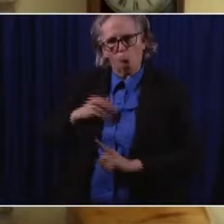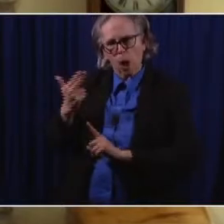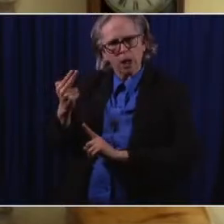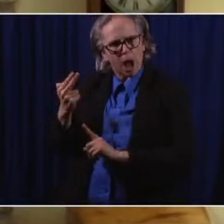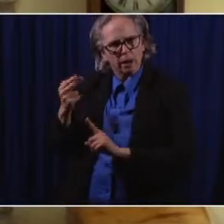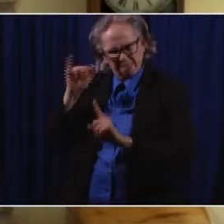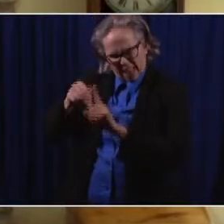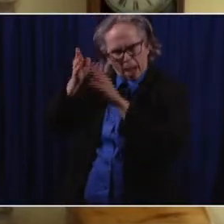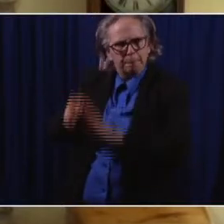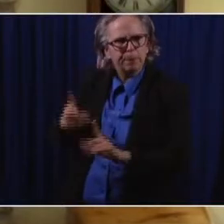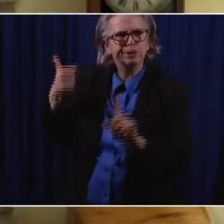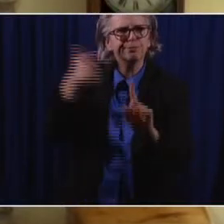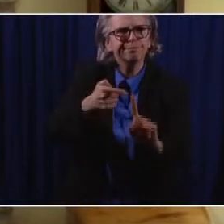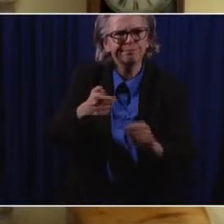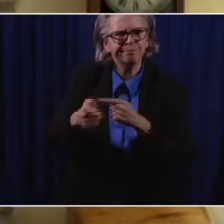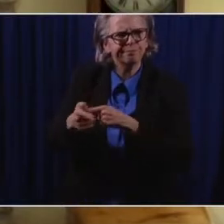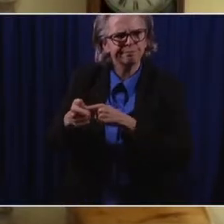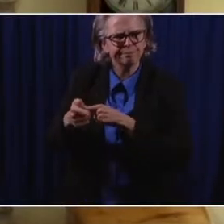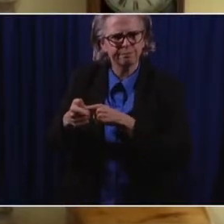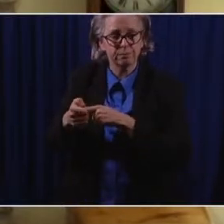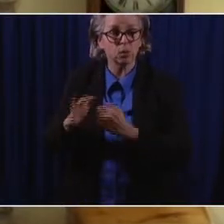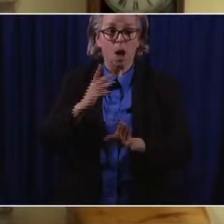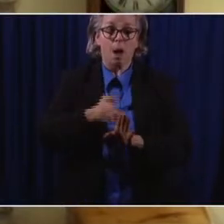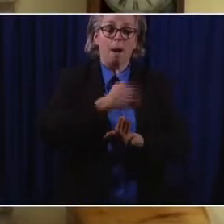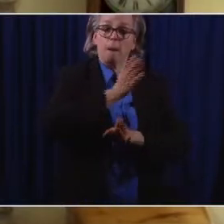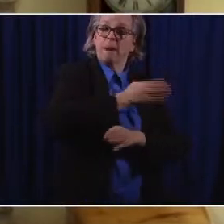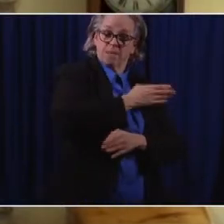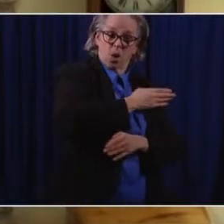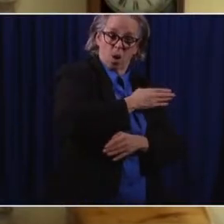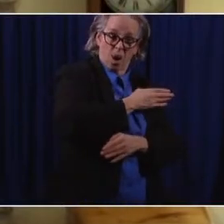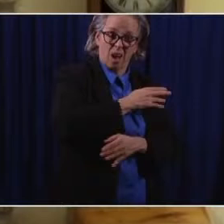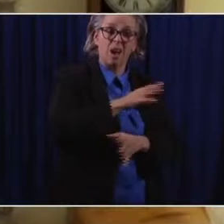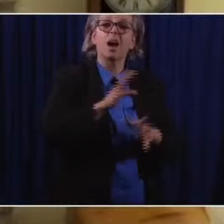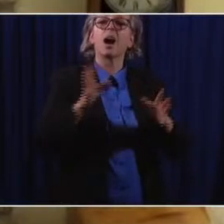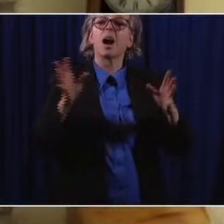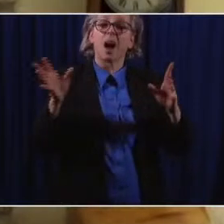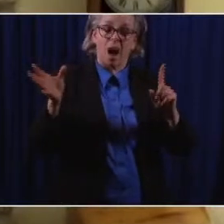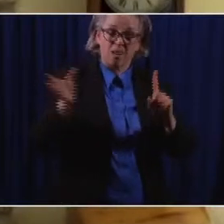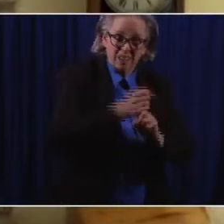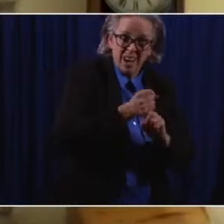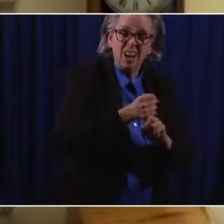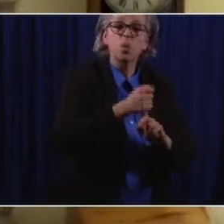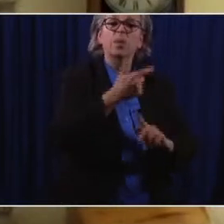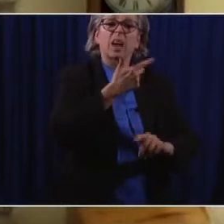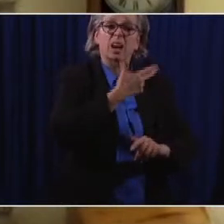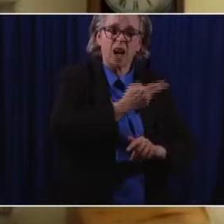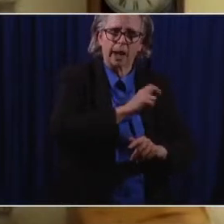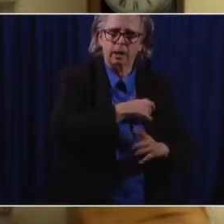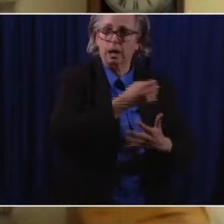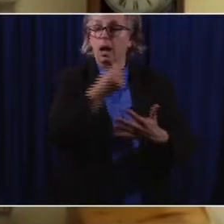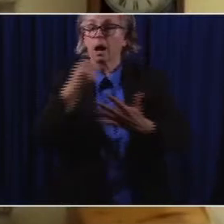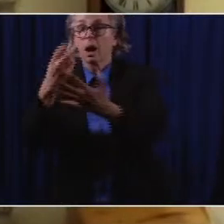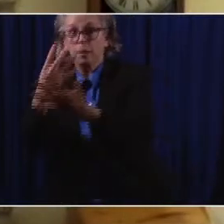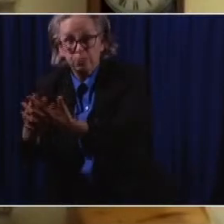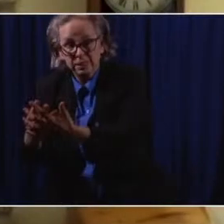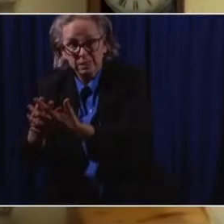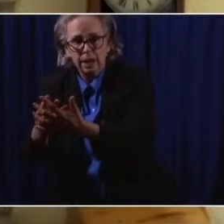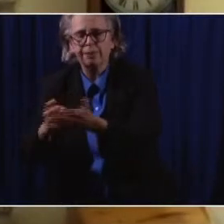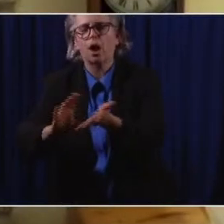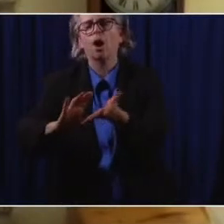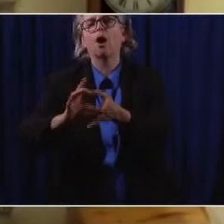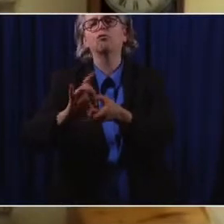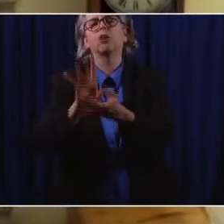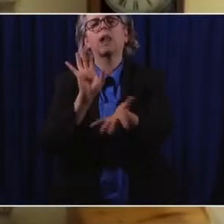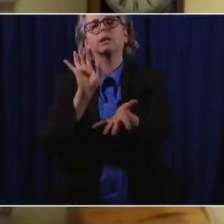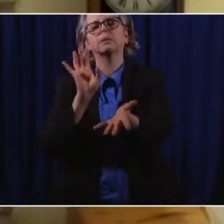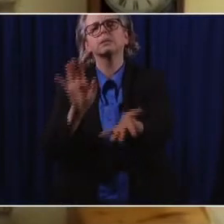illegally carrying a gun in the past and was sent back to prison, but for only 6 months. The reality is, oftentimes convicted felons